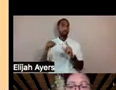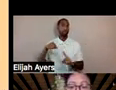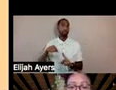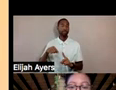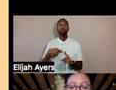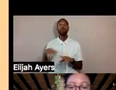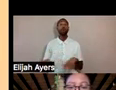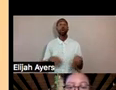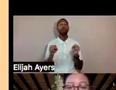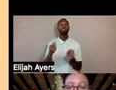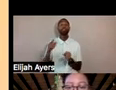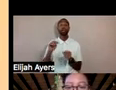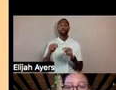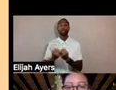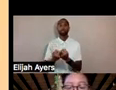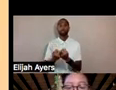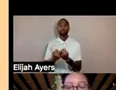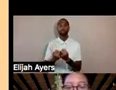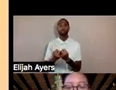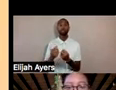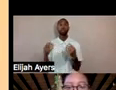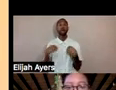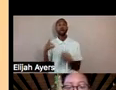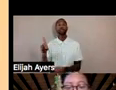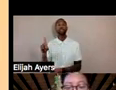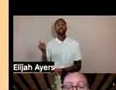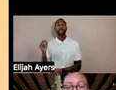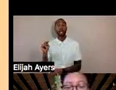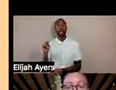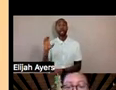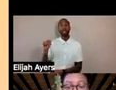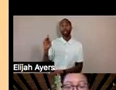holding space as a team. We have our DJ and CarePod